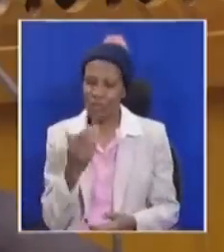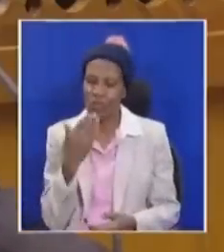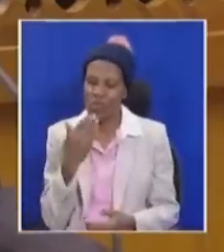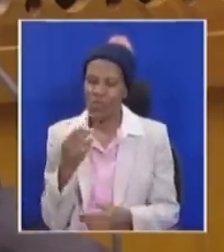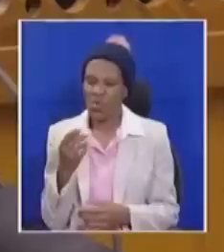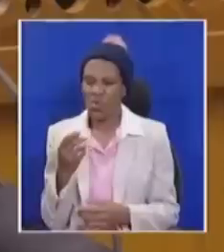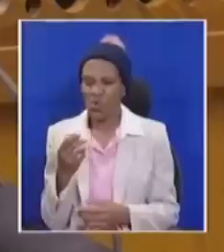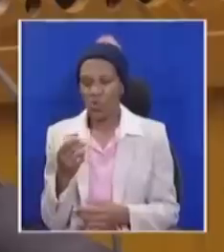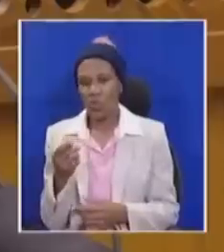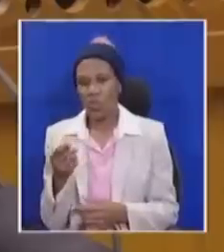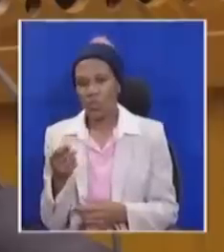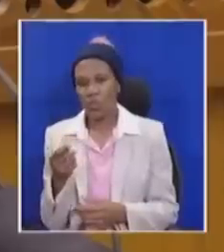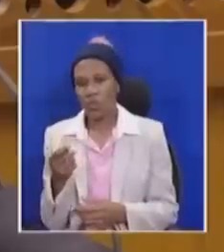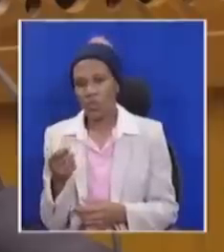involved.